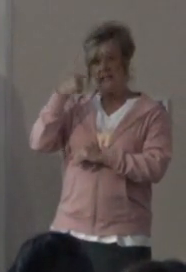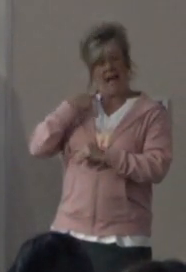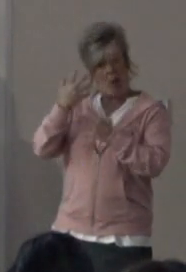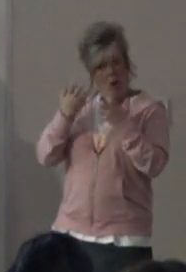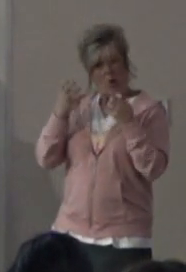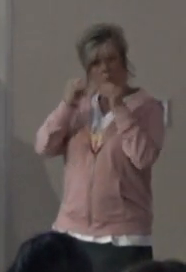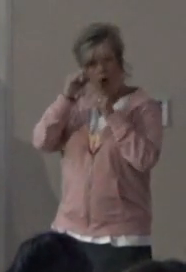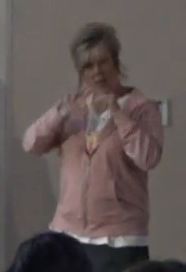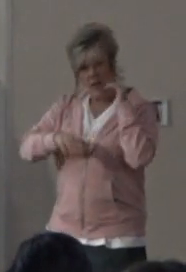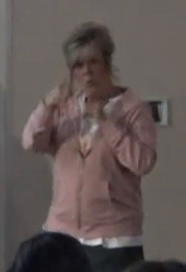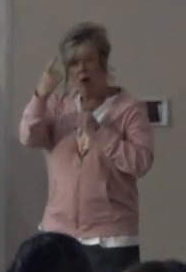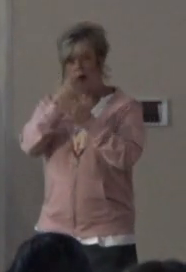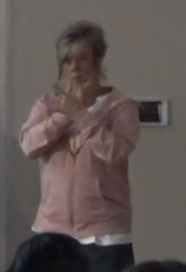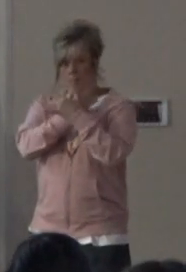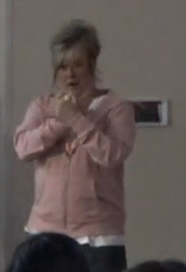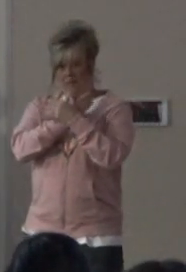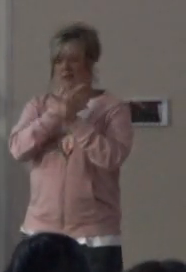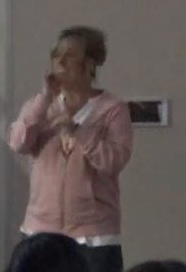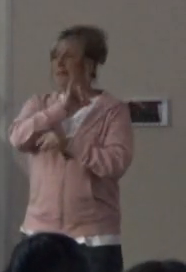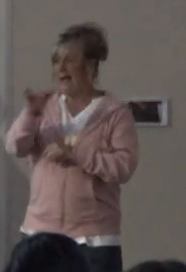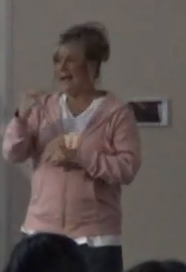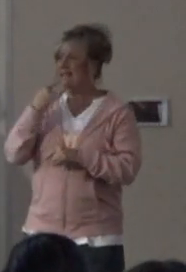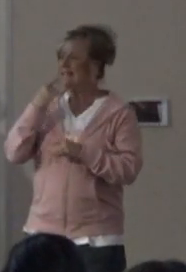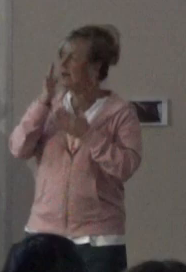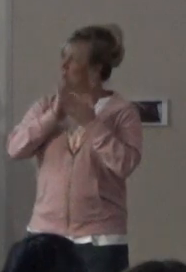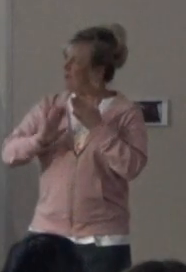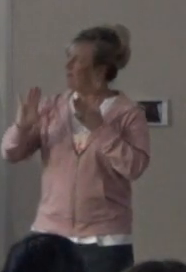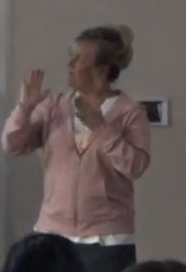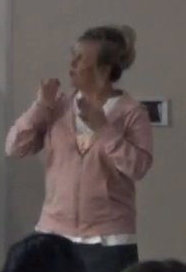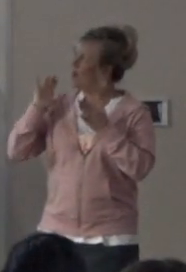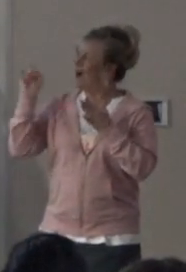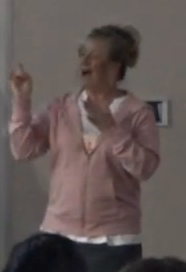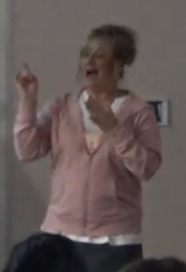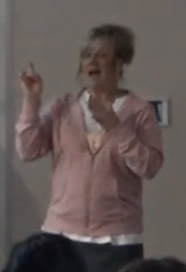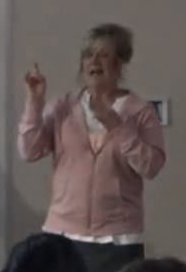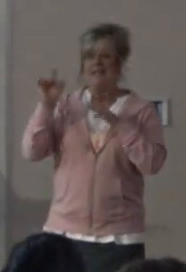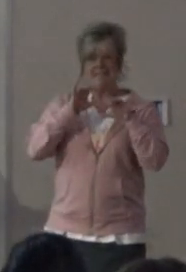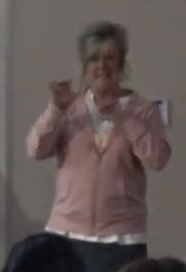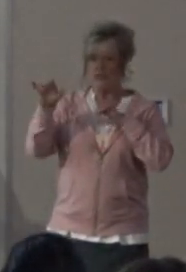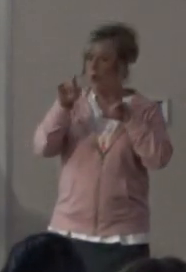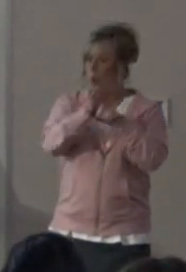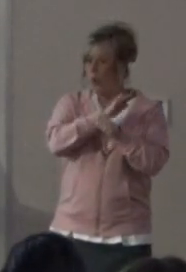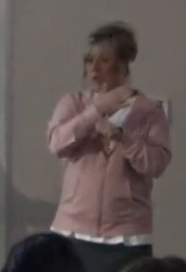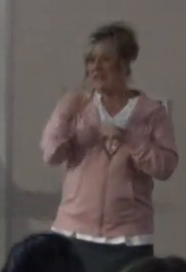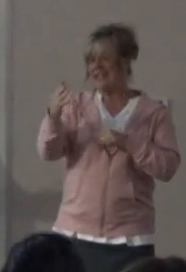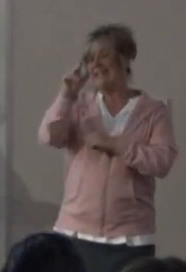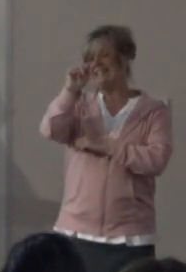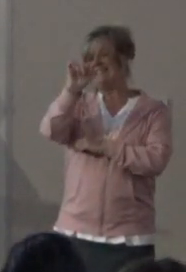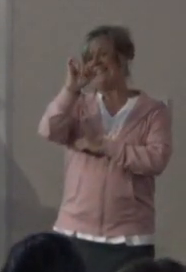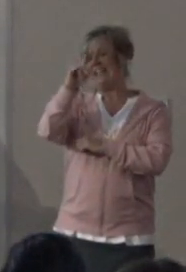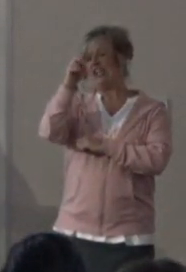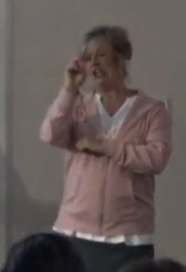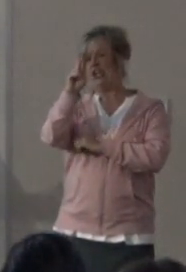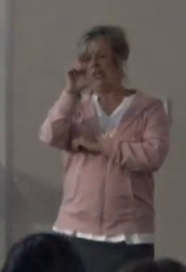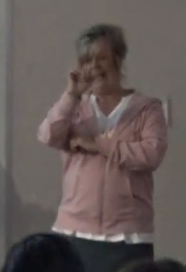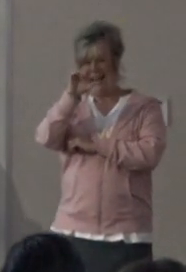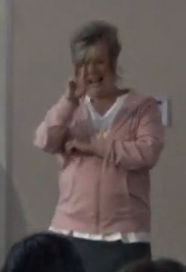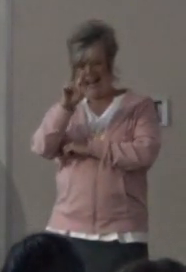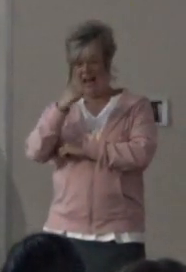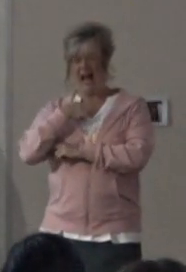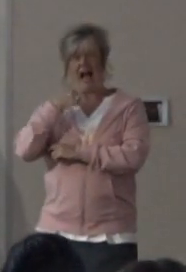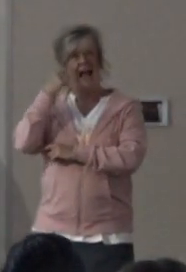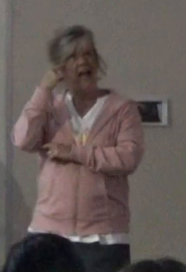And so, like previously said, I just simulated the whole thing in Tinkercad because I had this idea in my head. I was like,